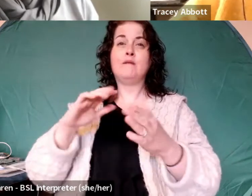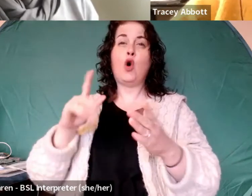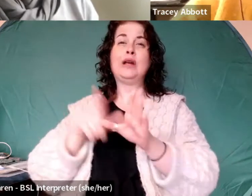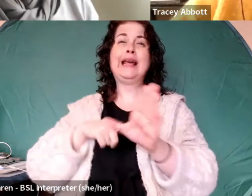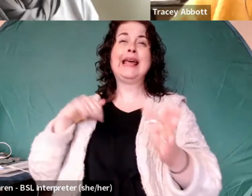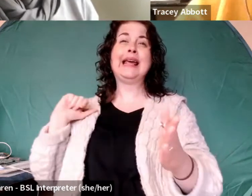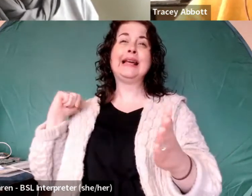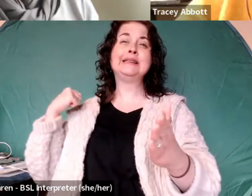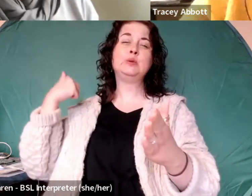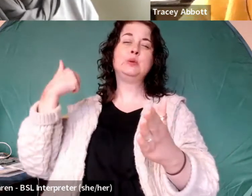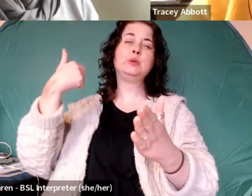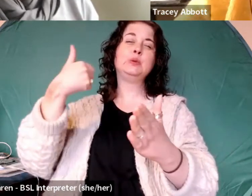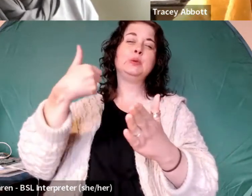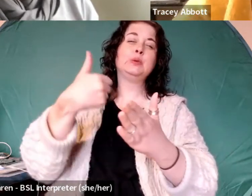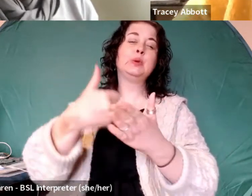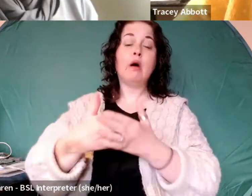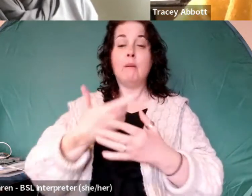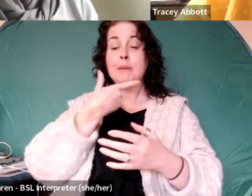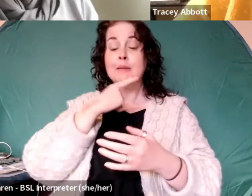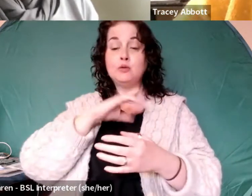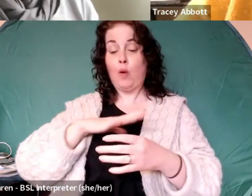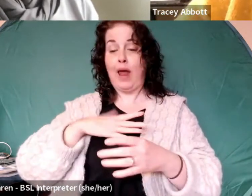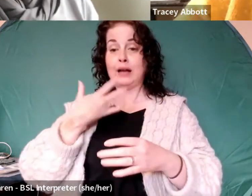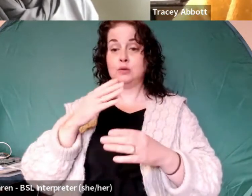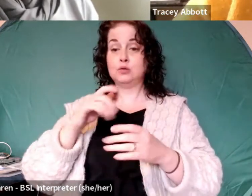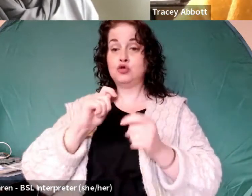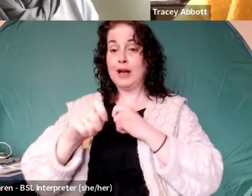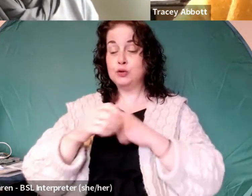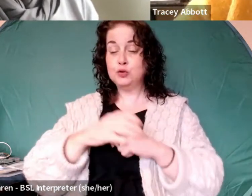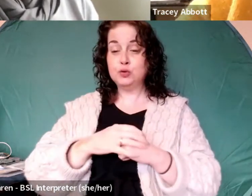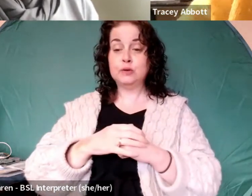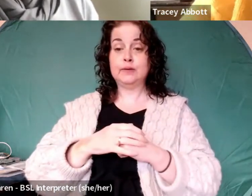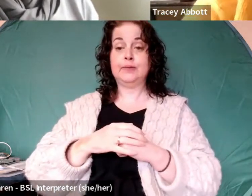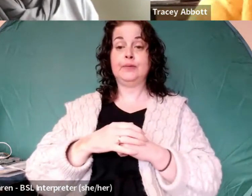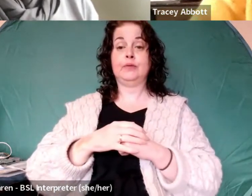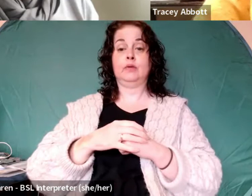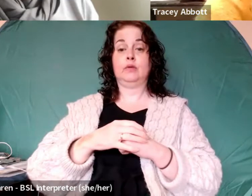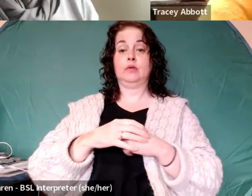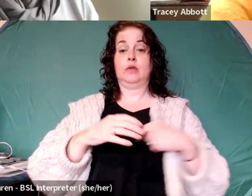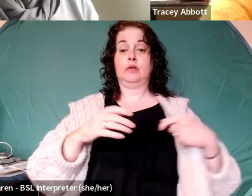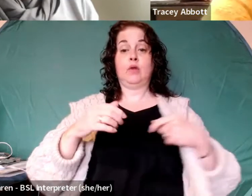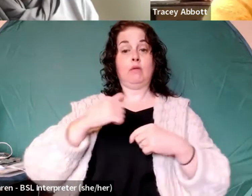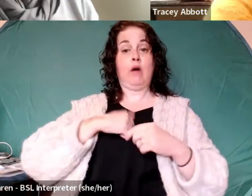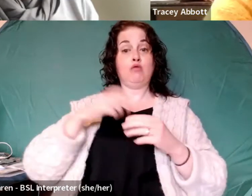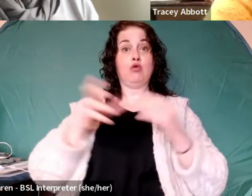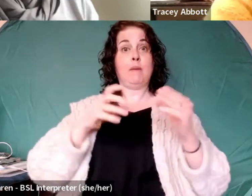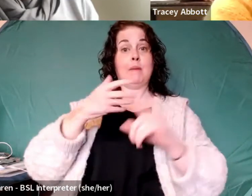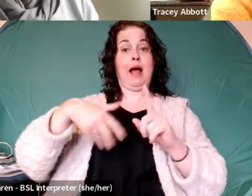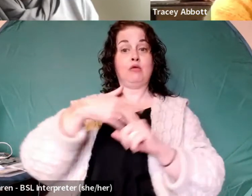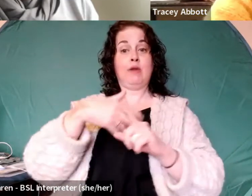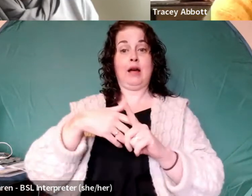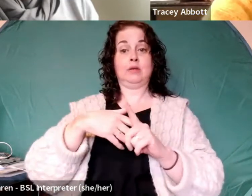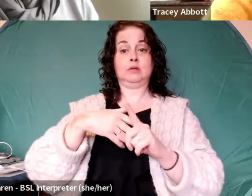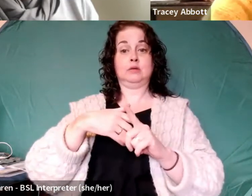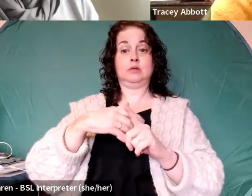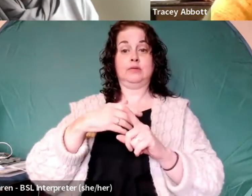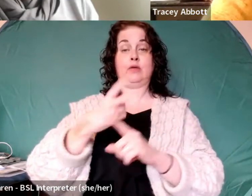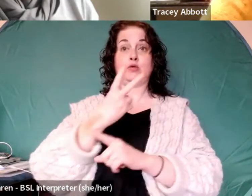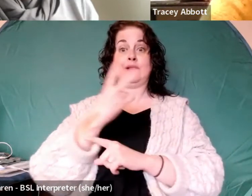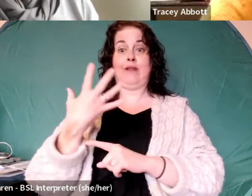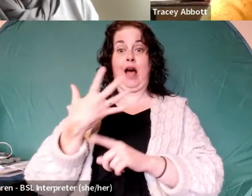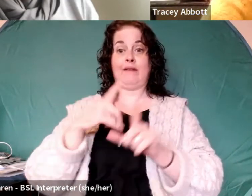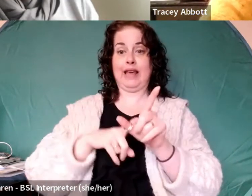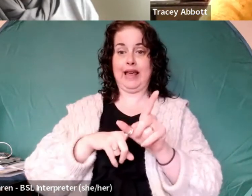people don't really like looking at changing them. And it was just from my recruitment background of the previous 25